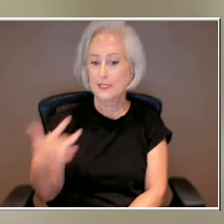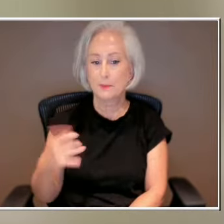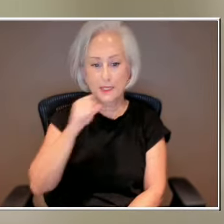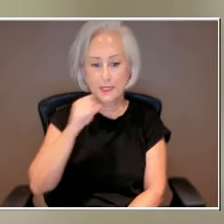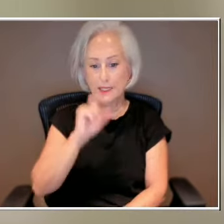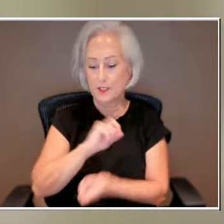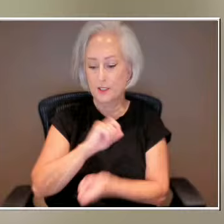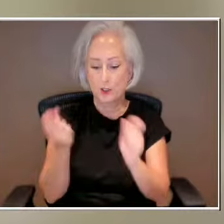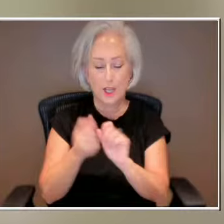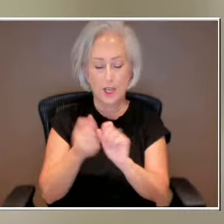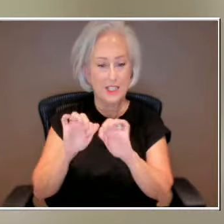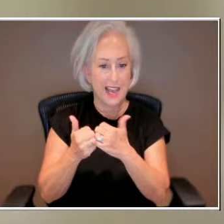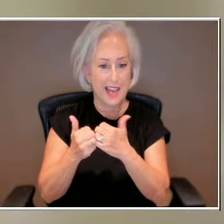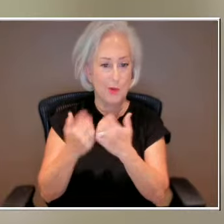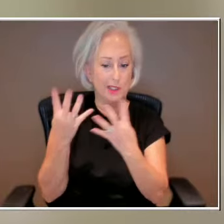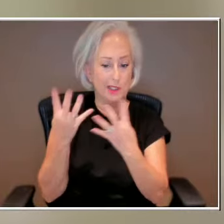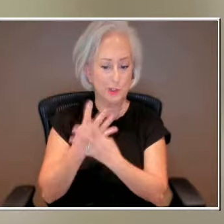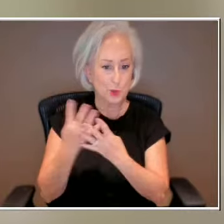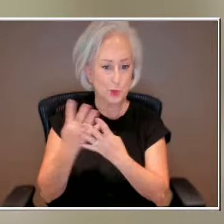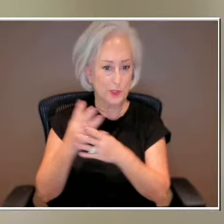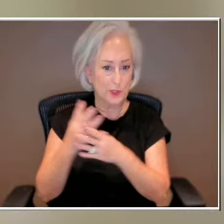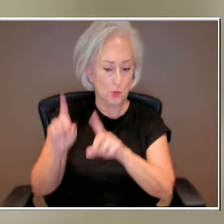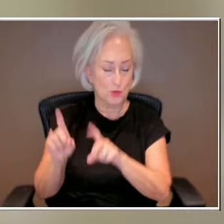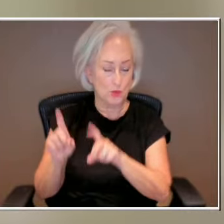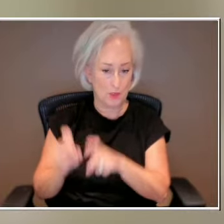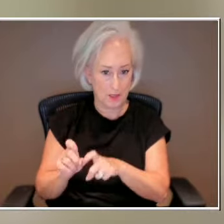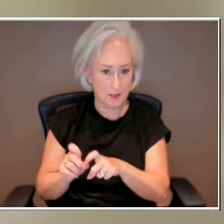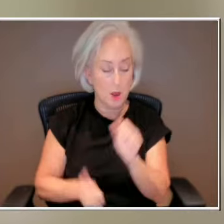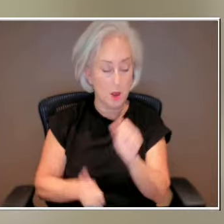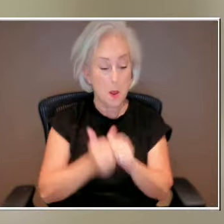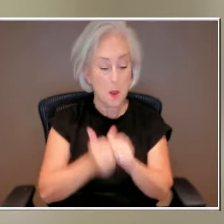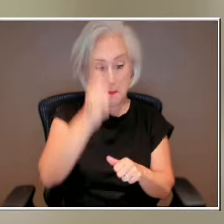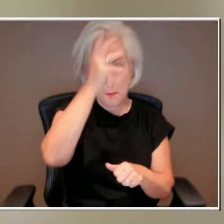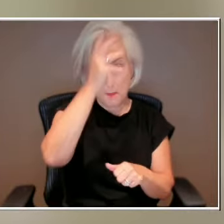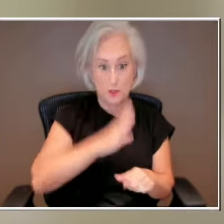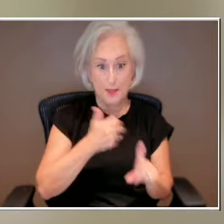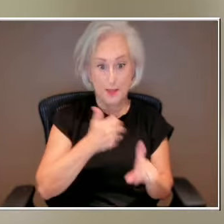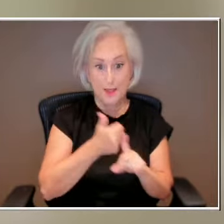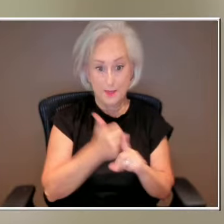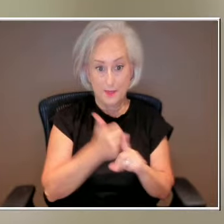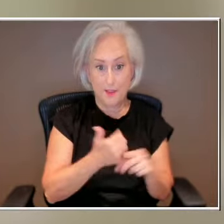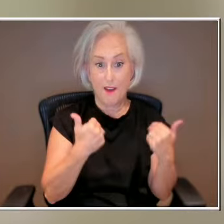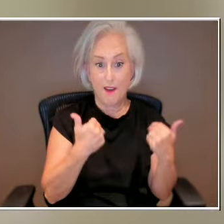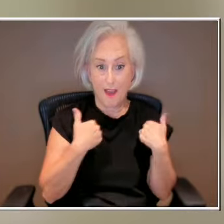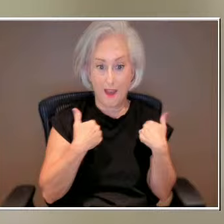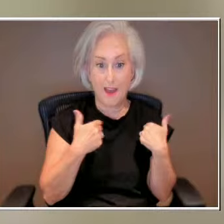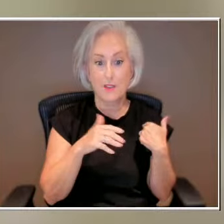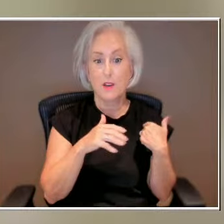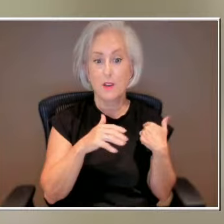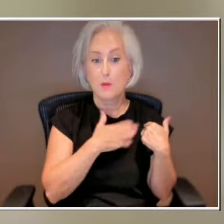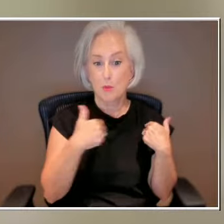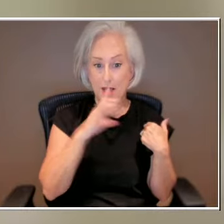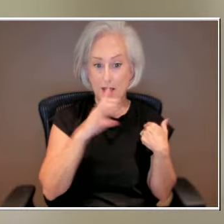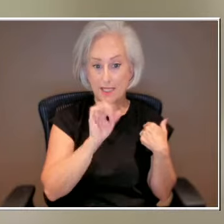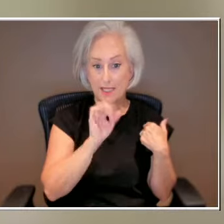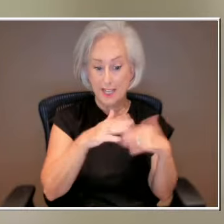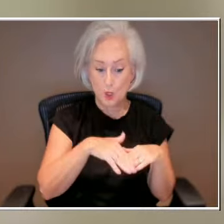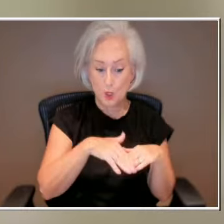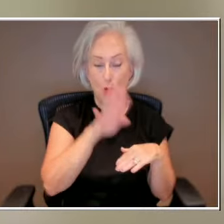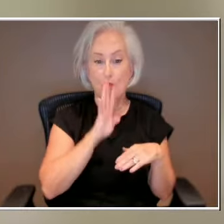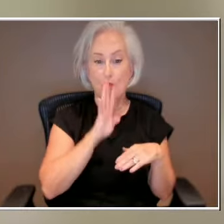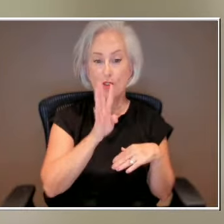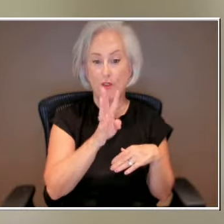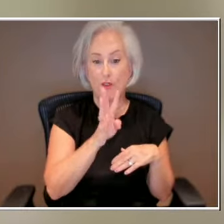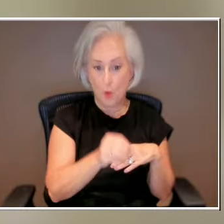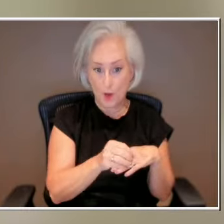guidelines. Because most men that are diagnosed with breast cancer are at an older age, they're older than 40, beyond which the mammogram are